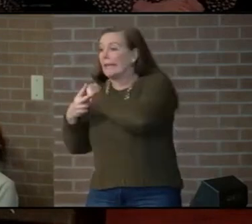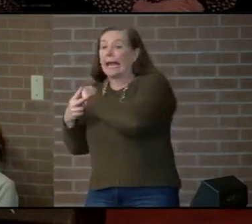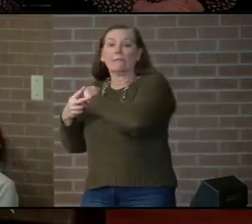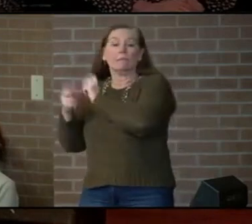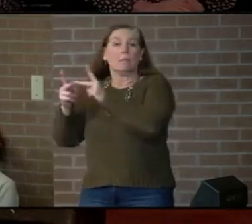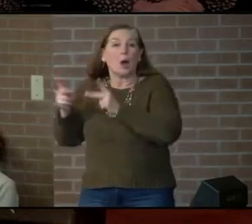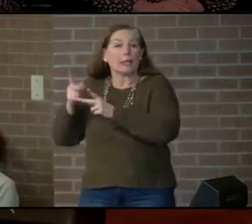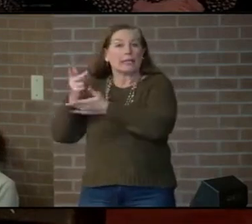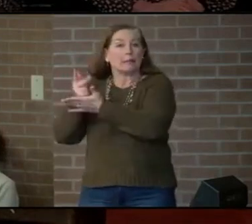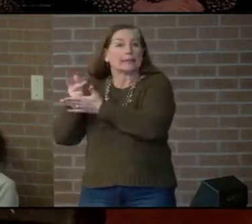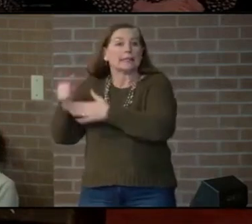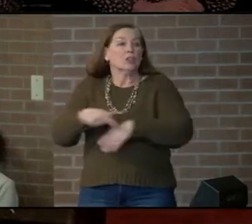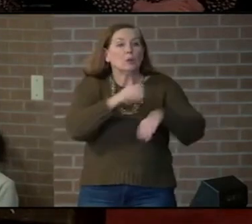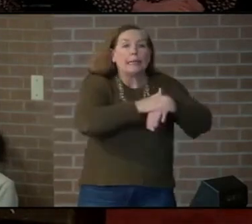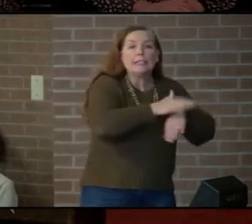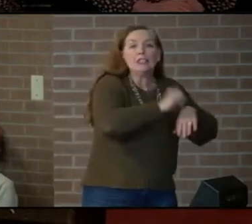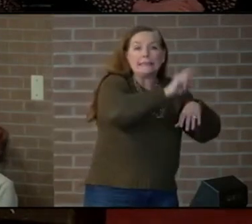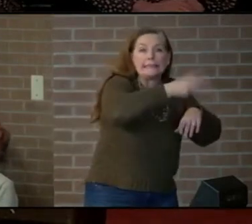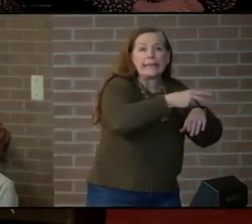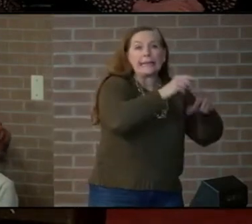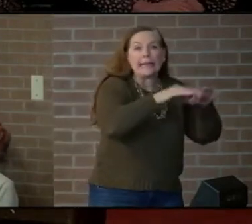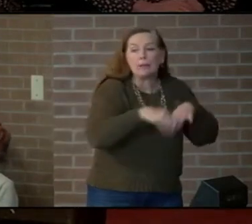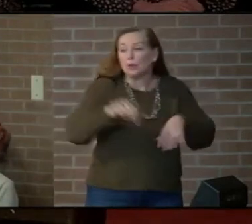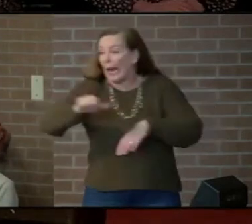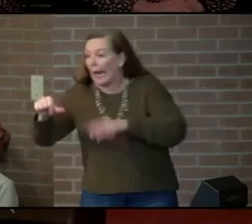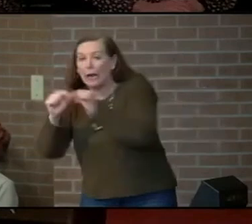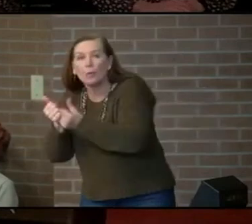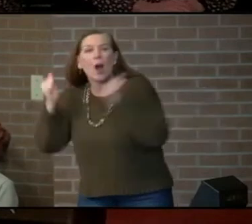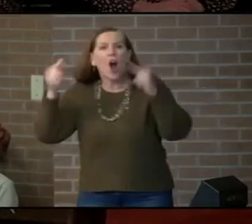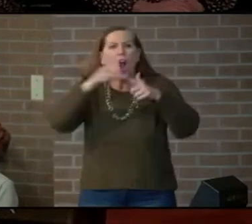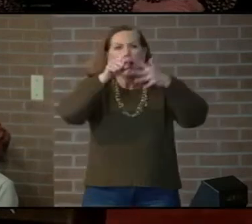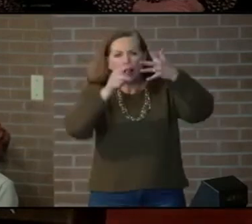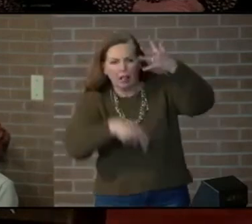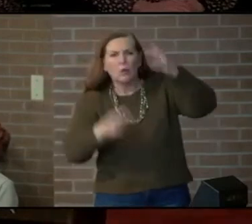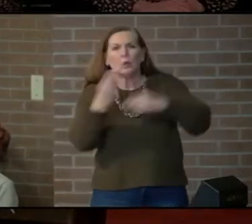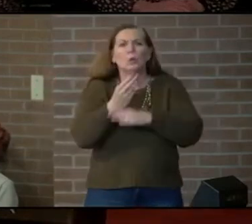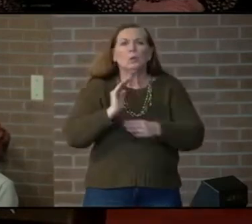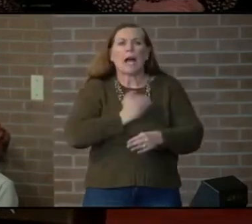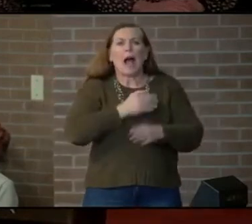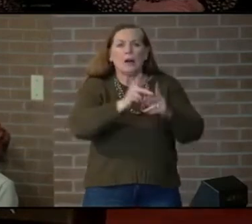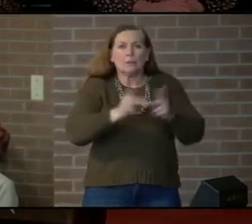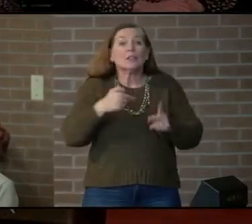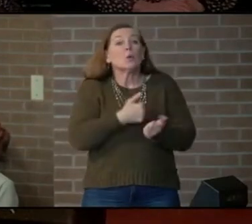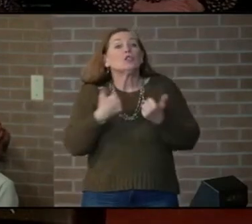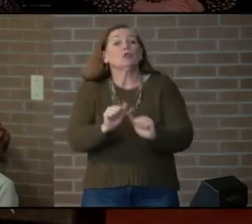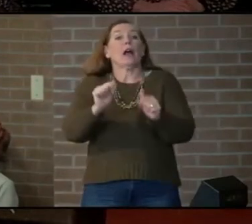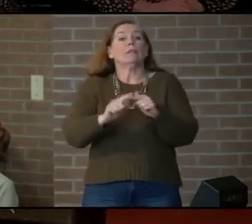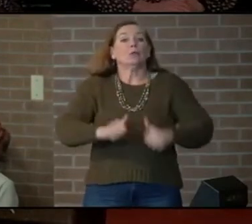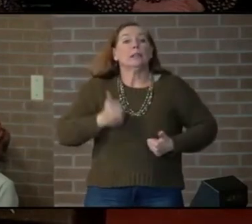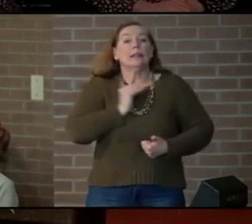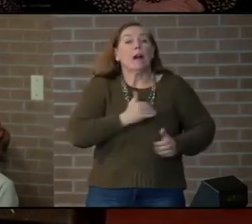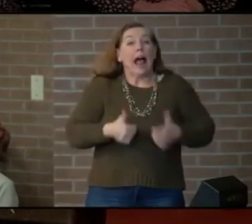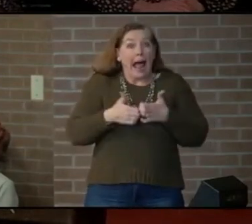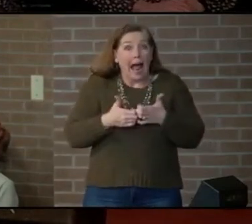second language and AA groups and all of those things that utilize our space, we strive to live our lives by giving